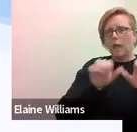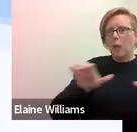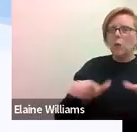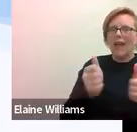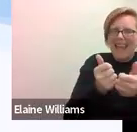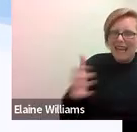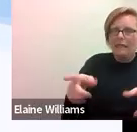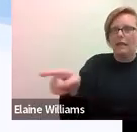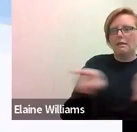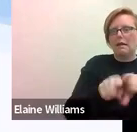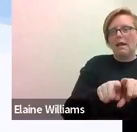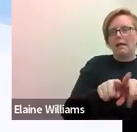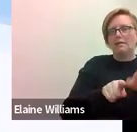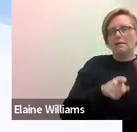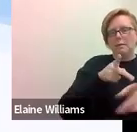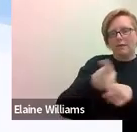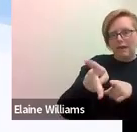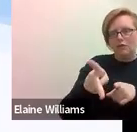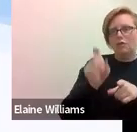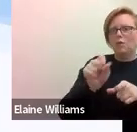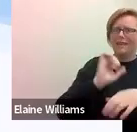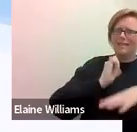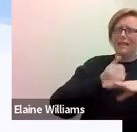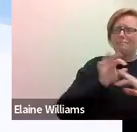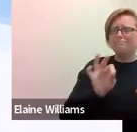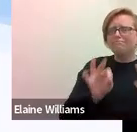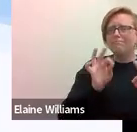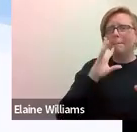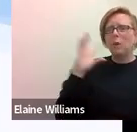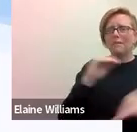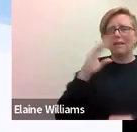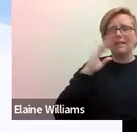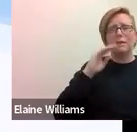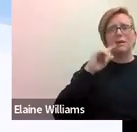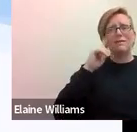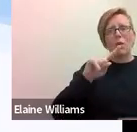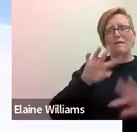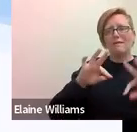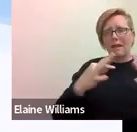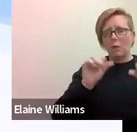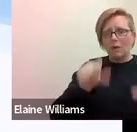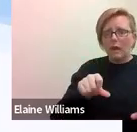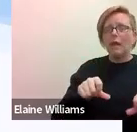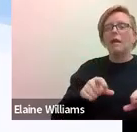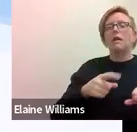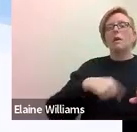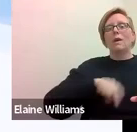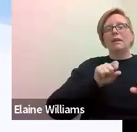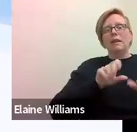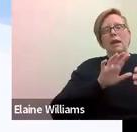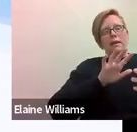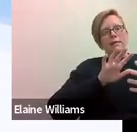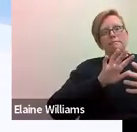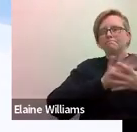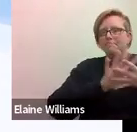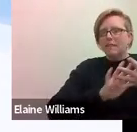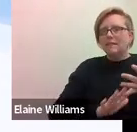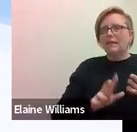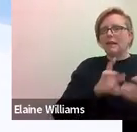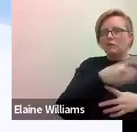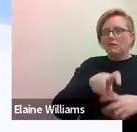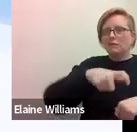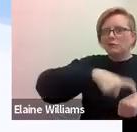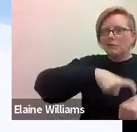this optimal experience for families as we design this transition time. You know, I've been